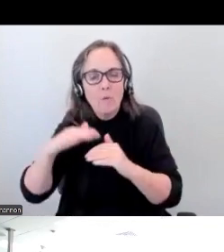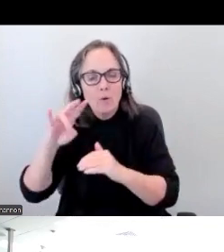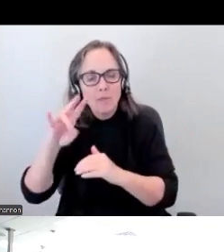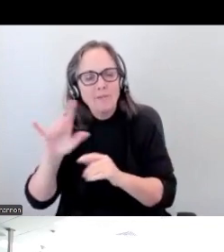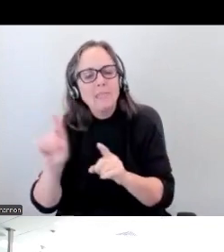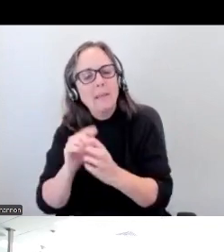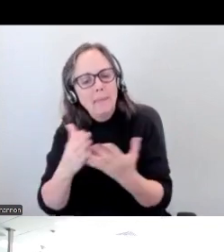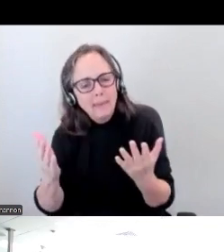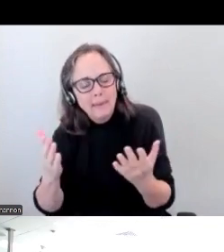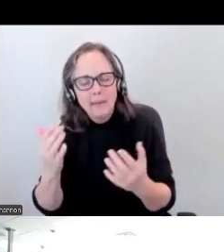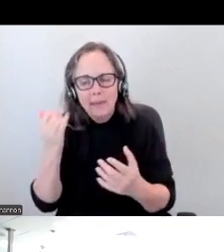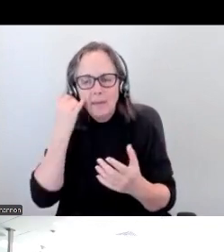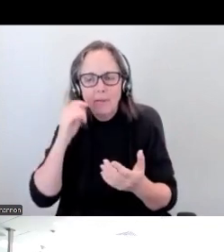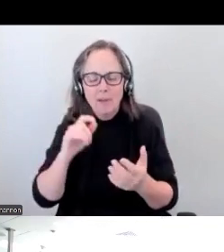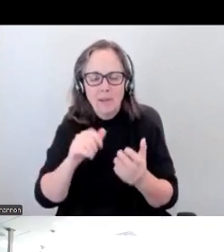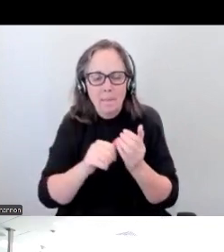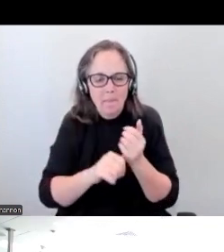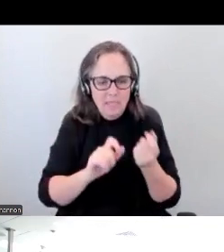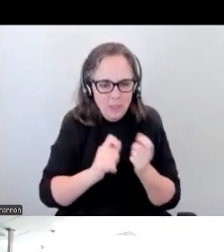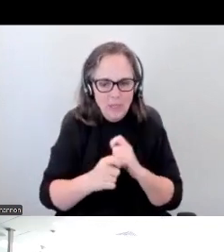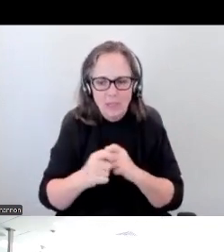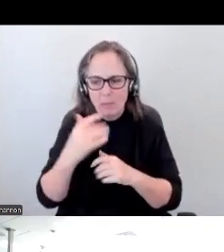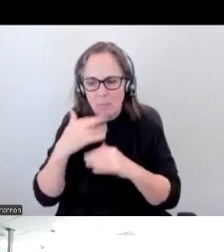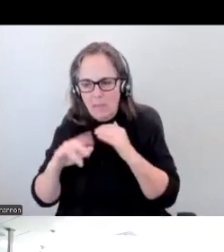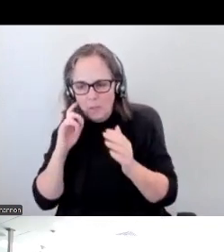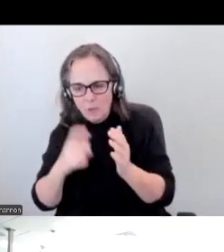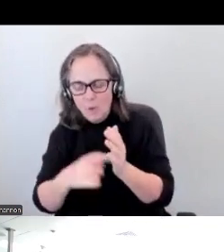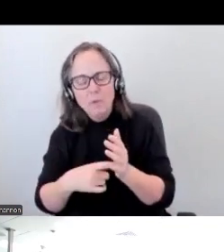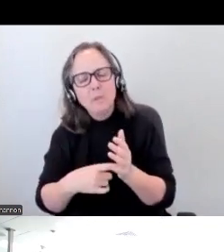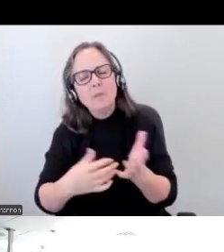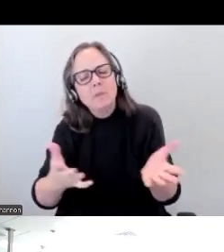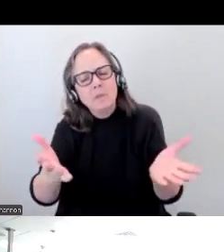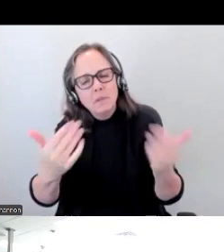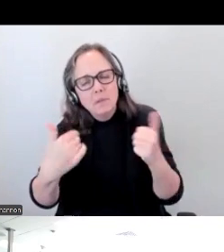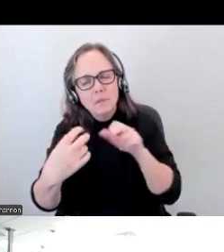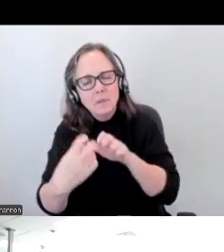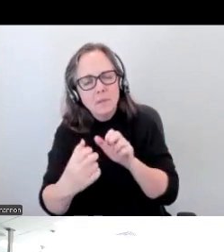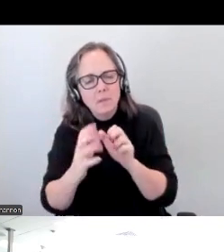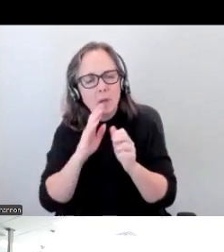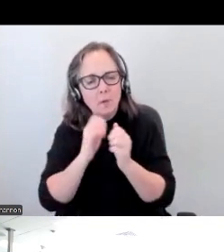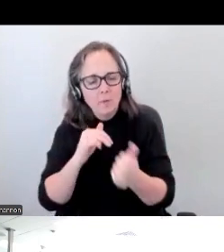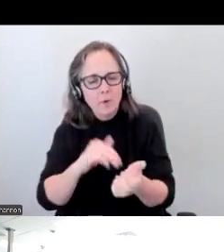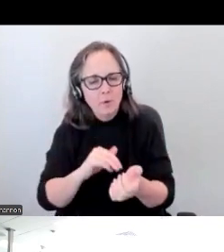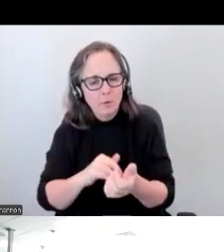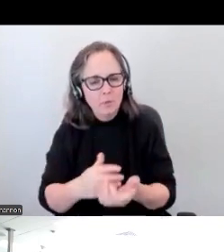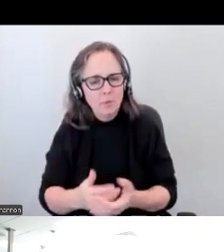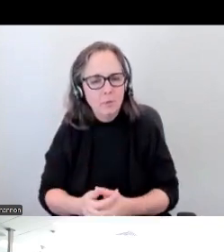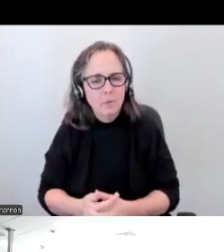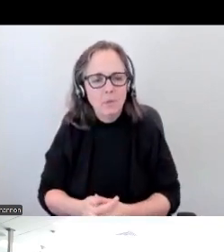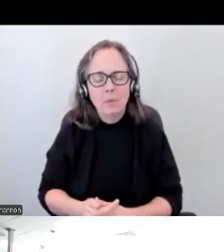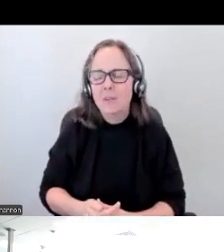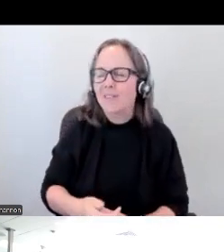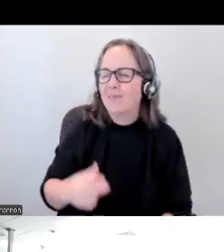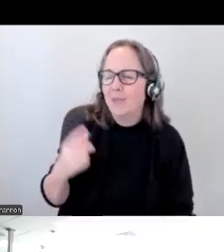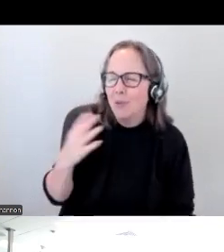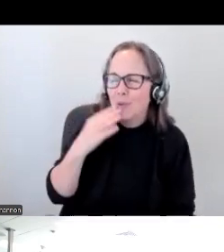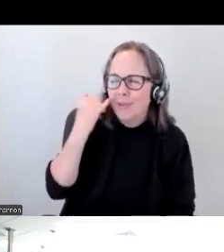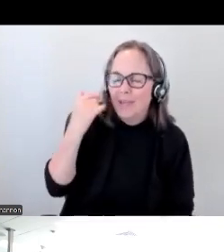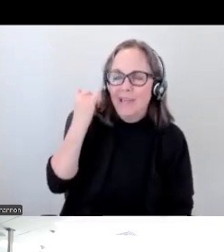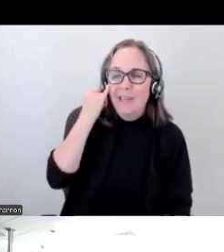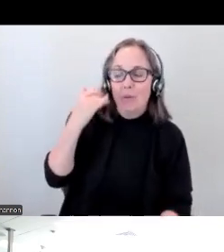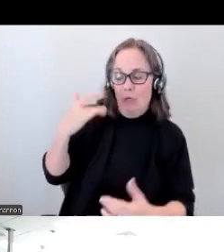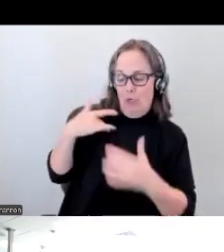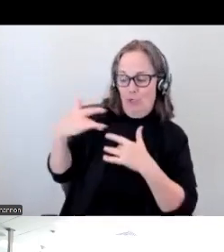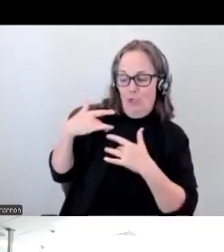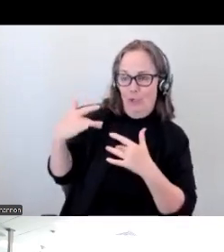If you have change in bowel habit or bleeding, give us a call. Come see us. We'll figure it out. So it's always a good idea if you're ever concerned to